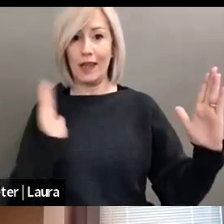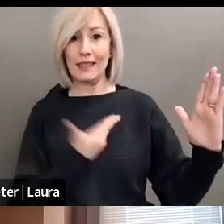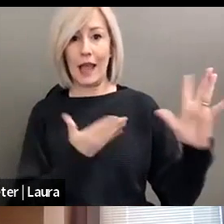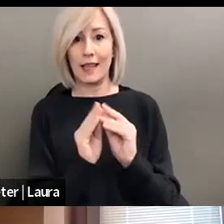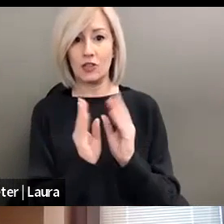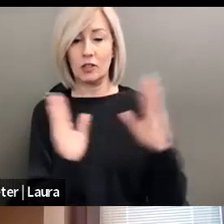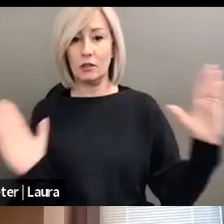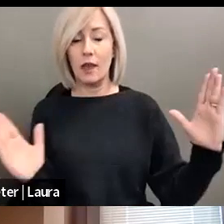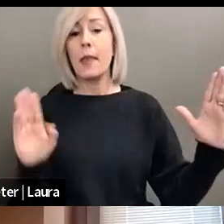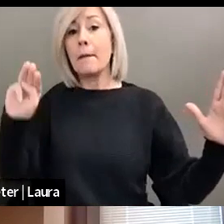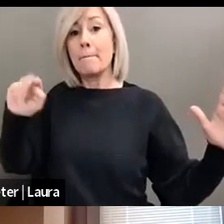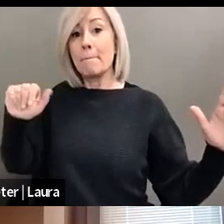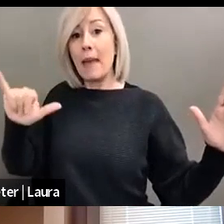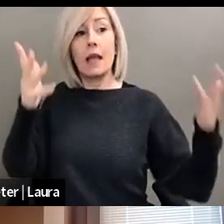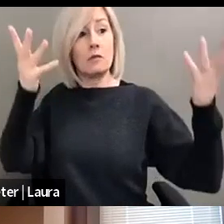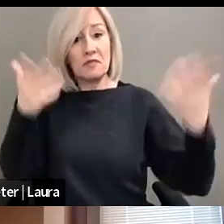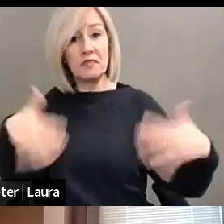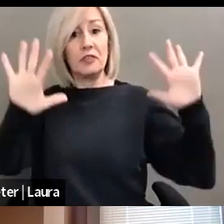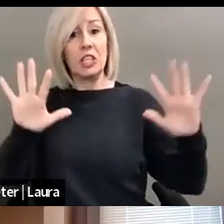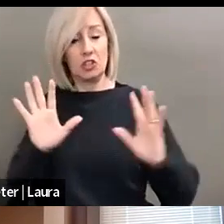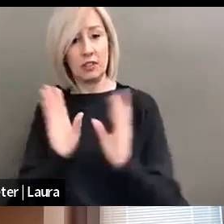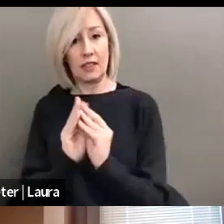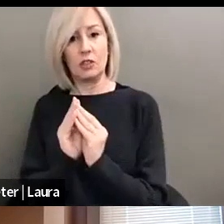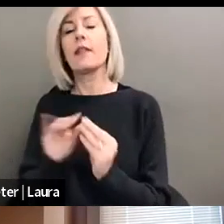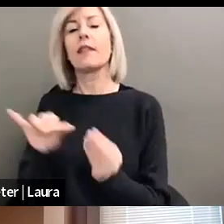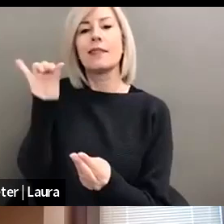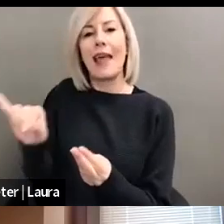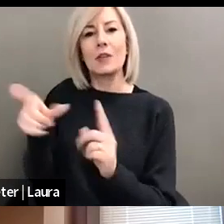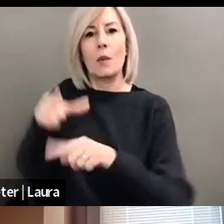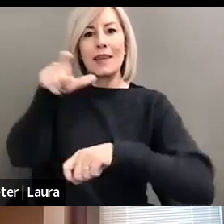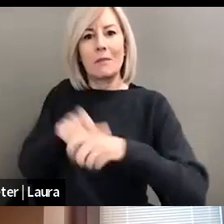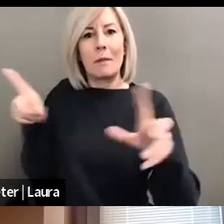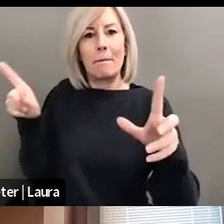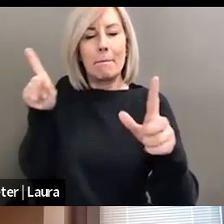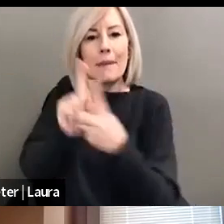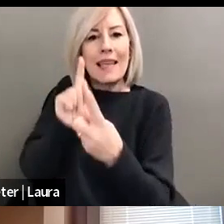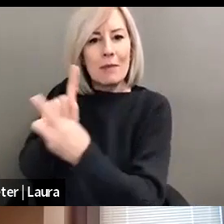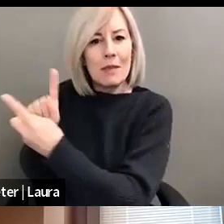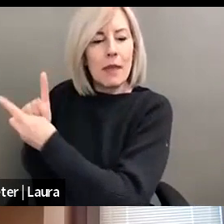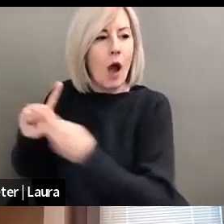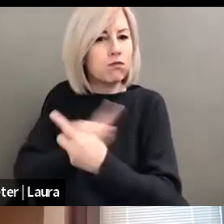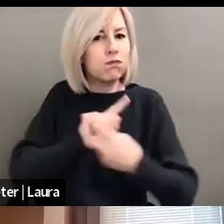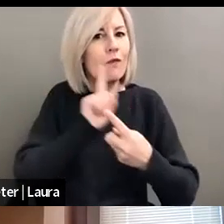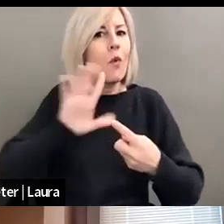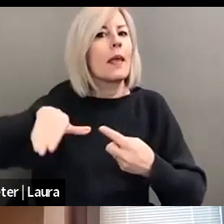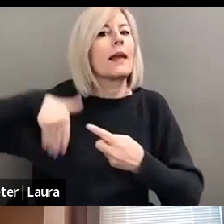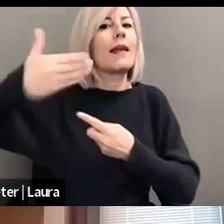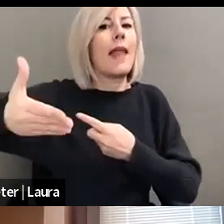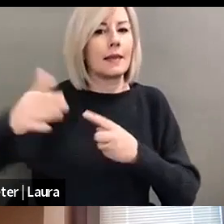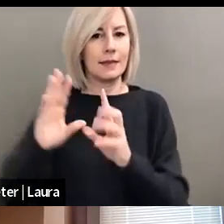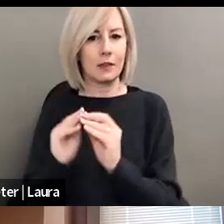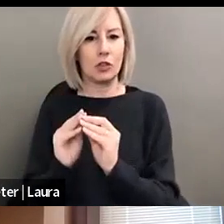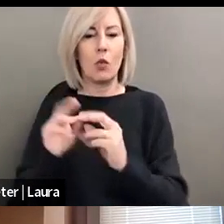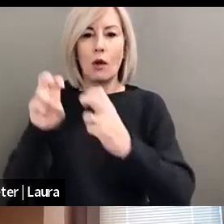in May, when we get out of session, those are the times where we start to meet with people for the next session. So we're sitting